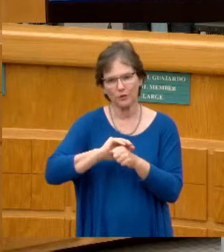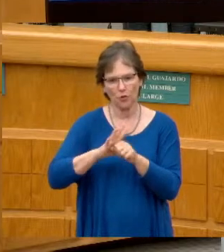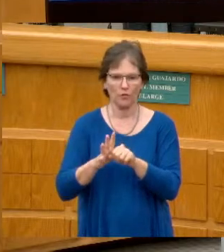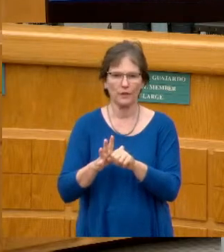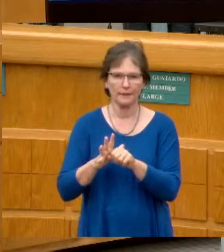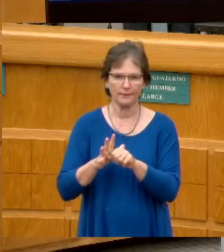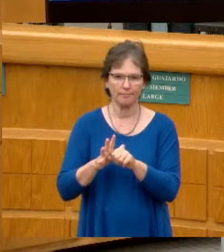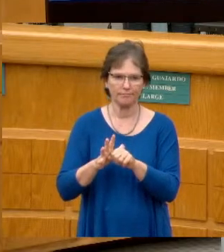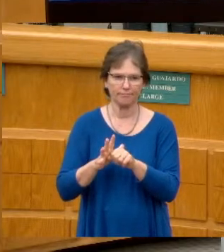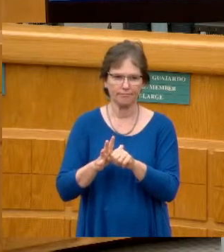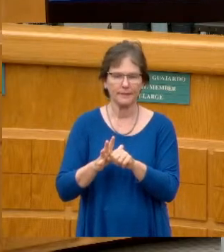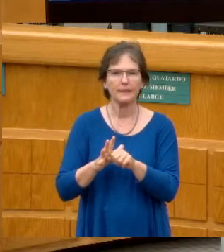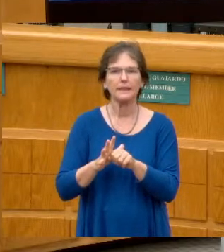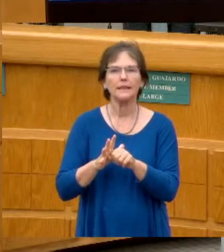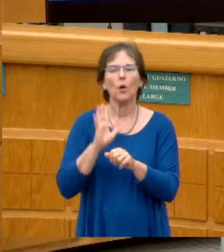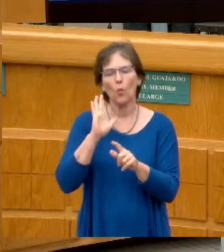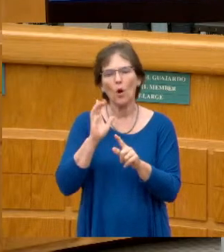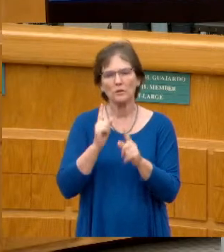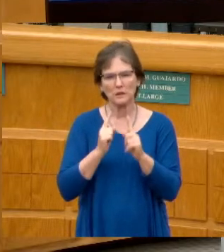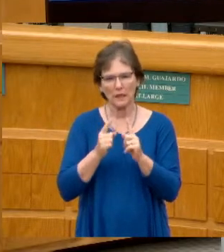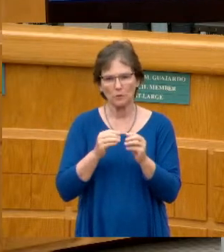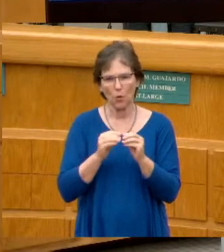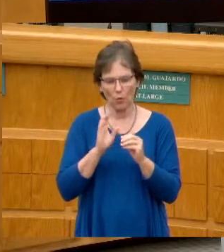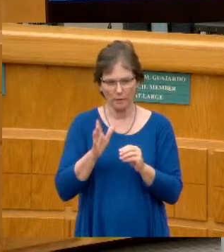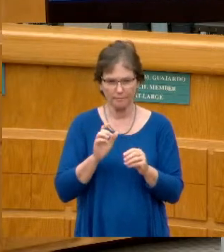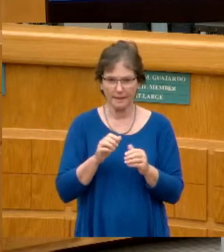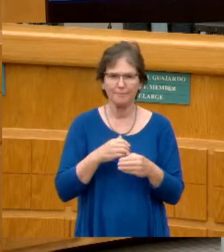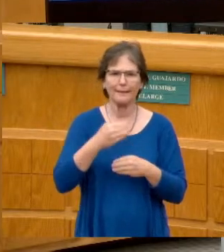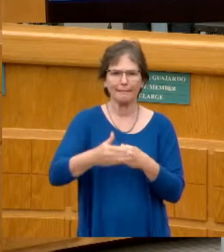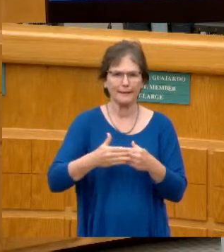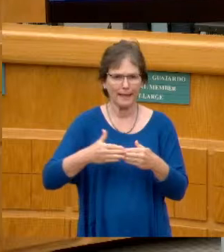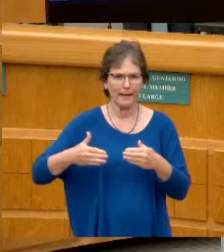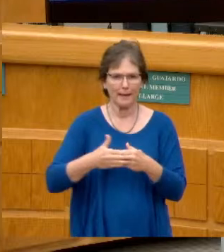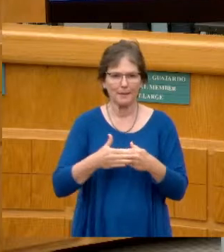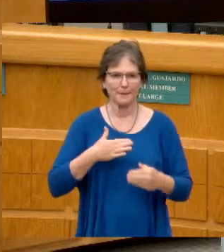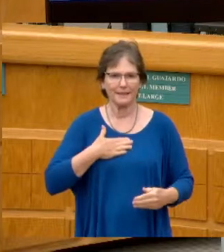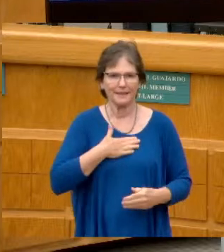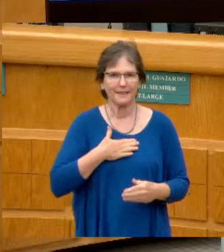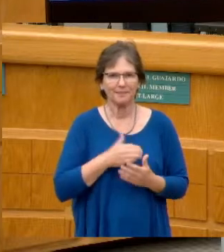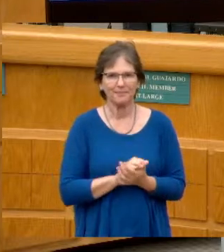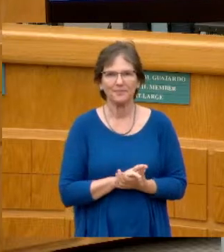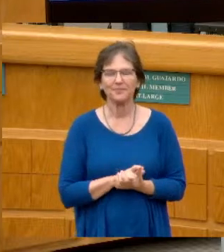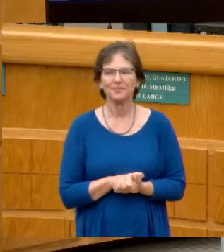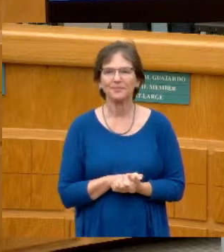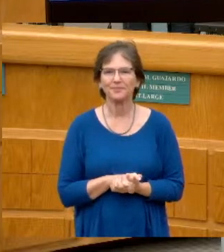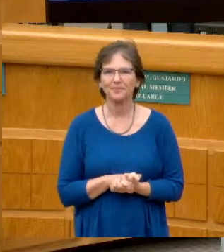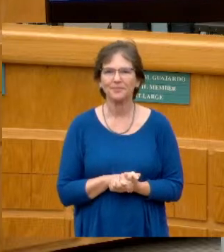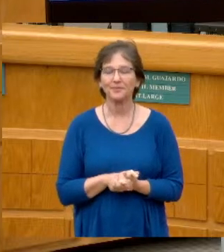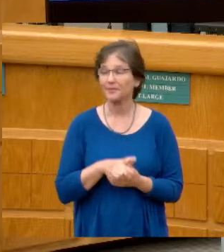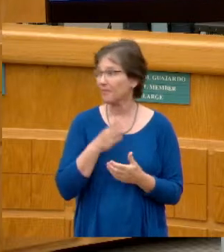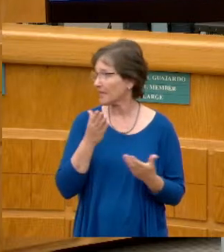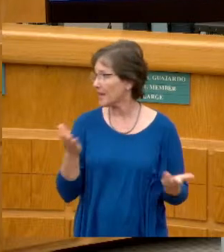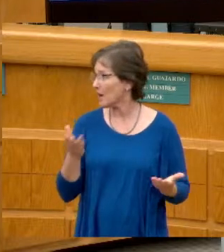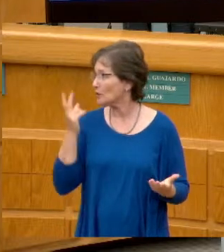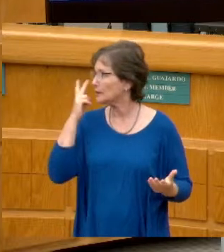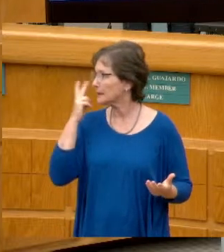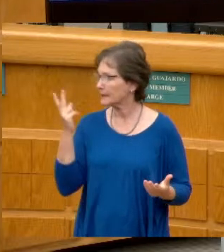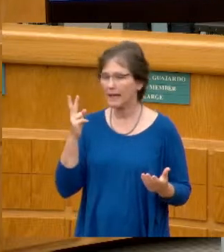so while the numbers are improving over the last couple of days, our daily average, our 7-day